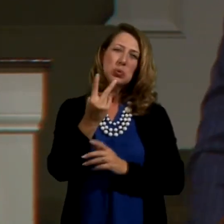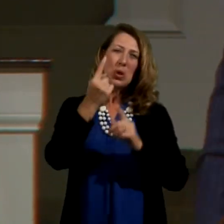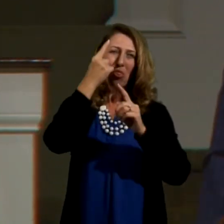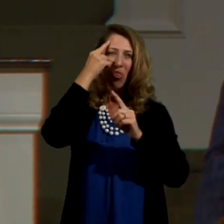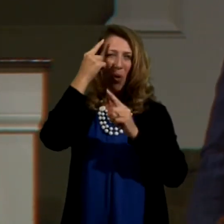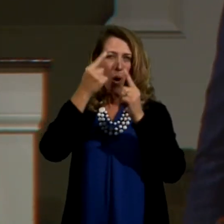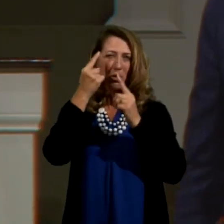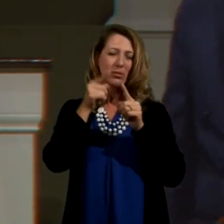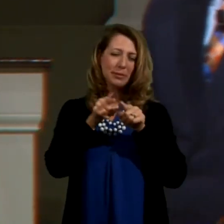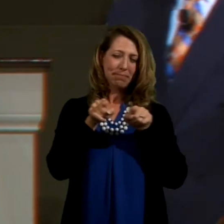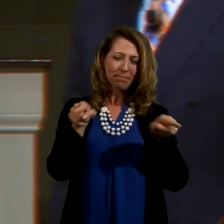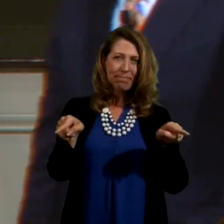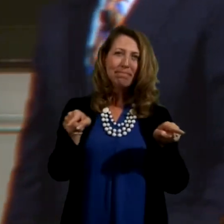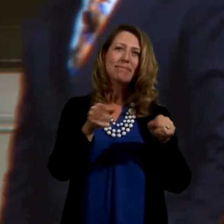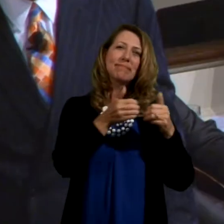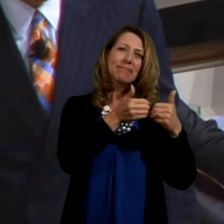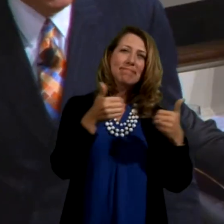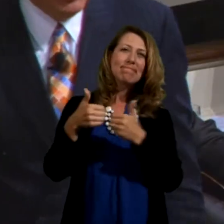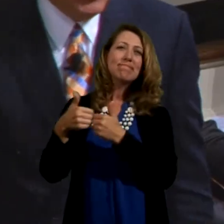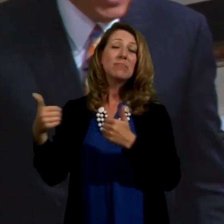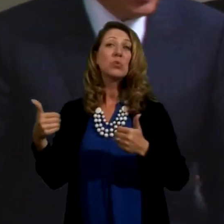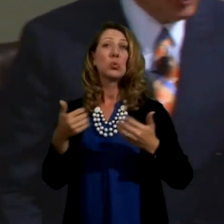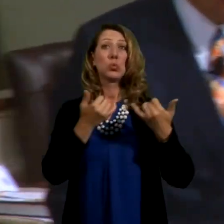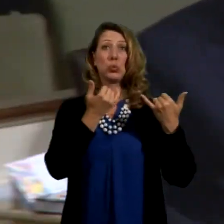you about problems